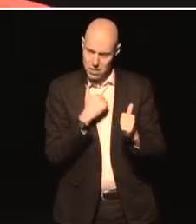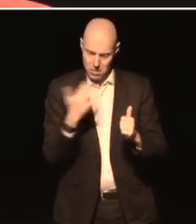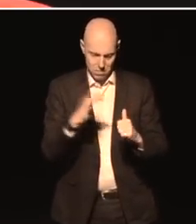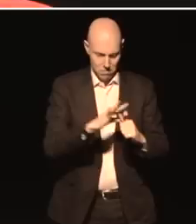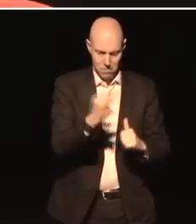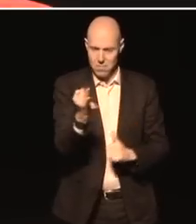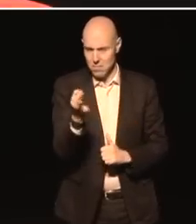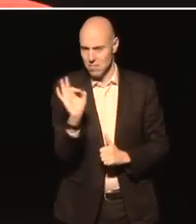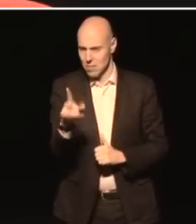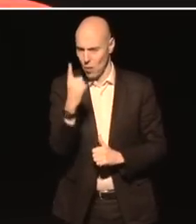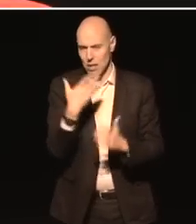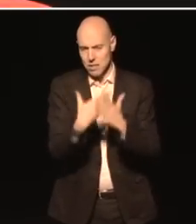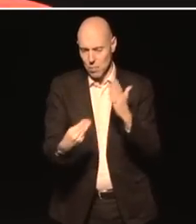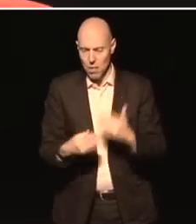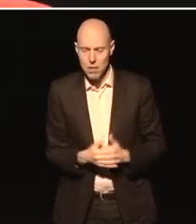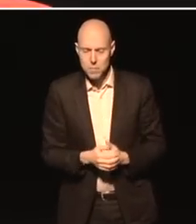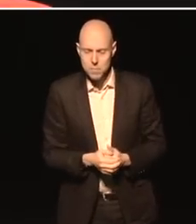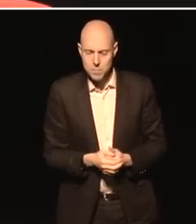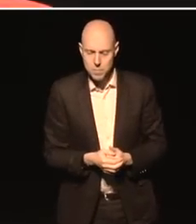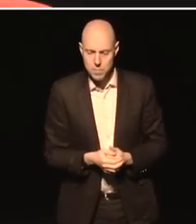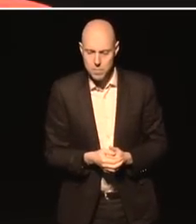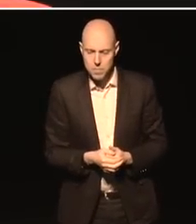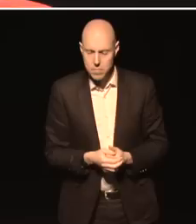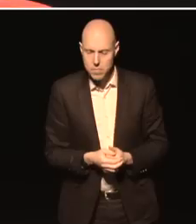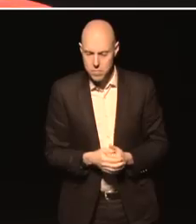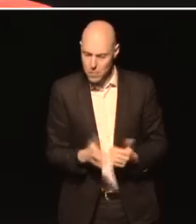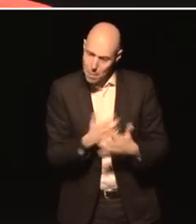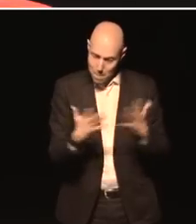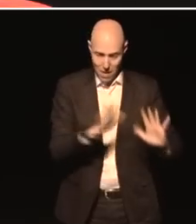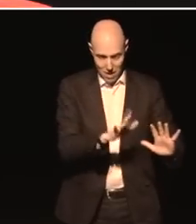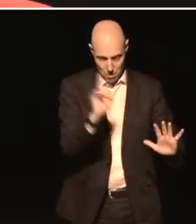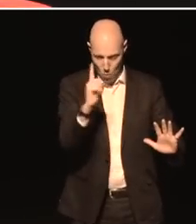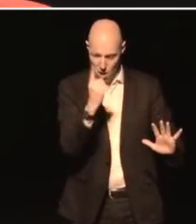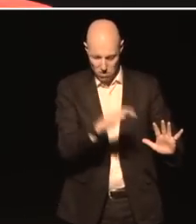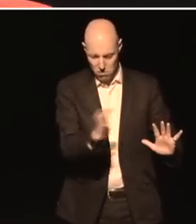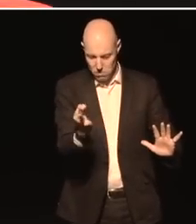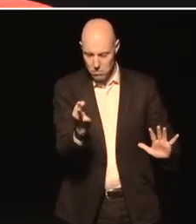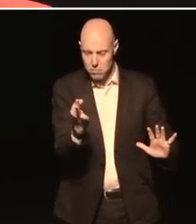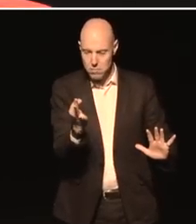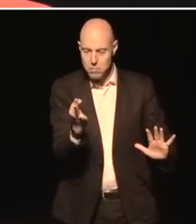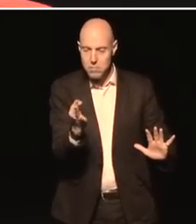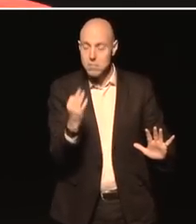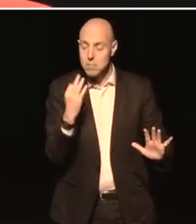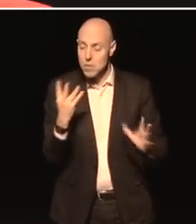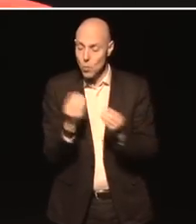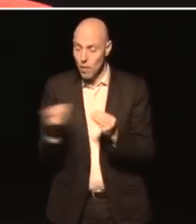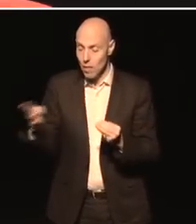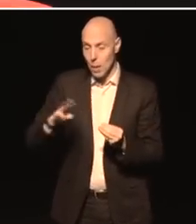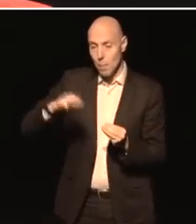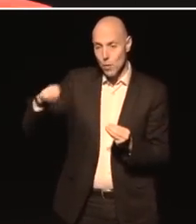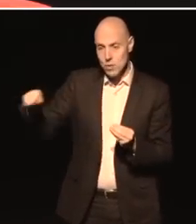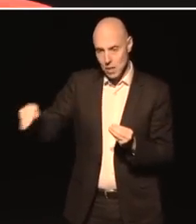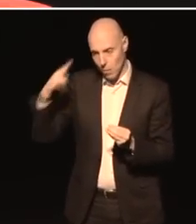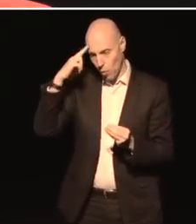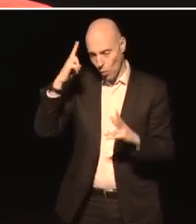one that we're doing at the moment, there's many to talk about, but there's one in particular at the moment, is where we're working with a museum called Galleries of